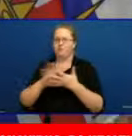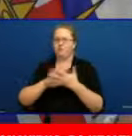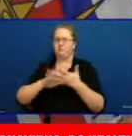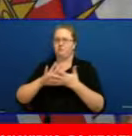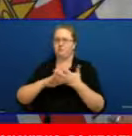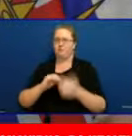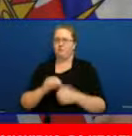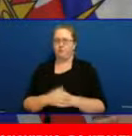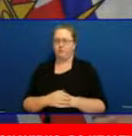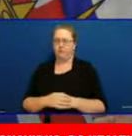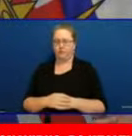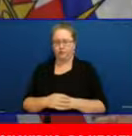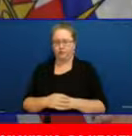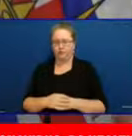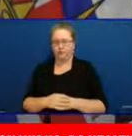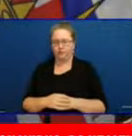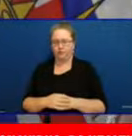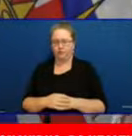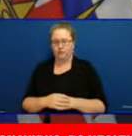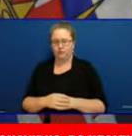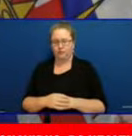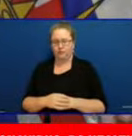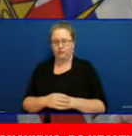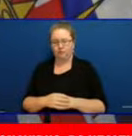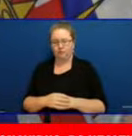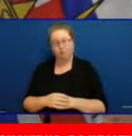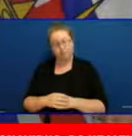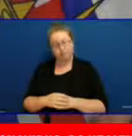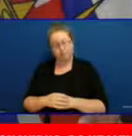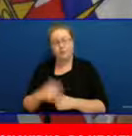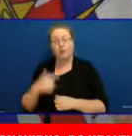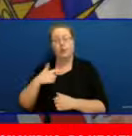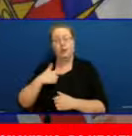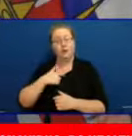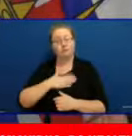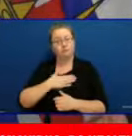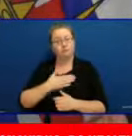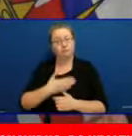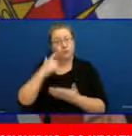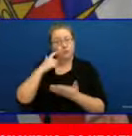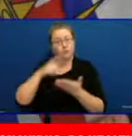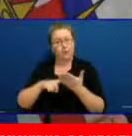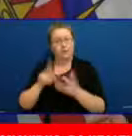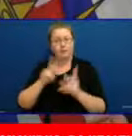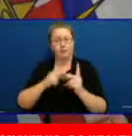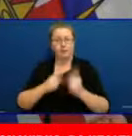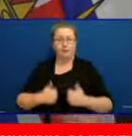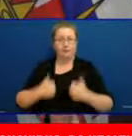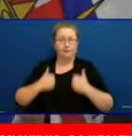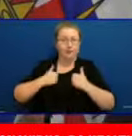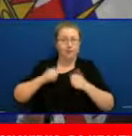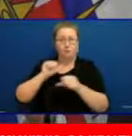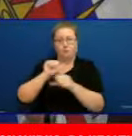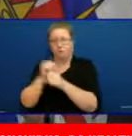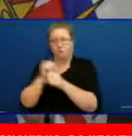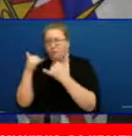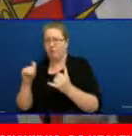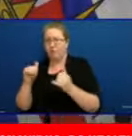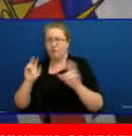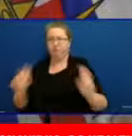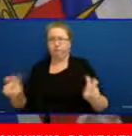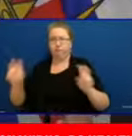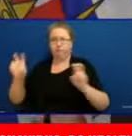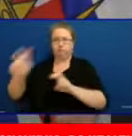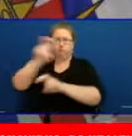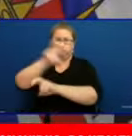so we recognize that people live and work in many different parts of the health authorities, and that's why one of the